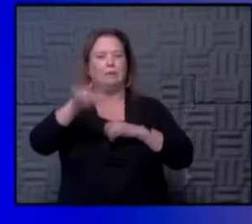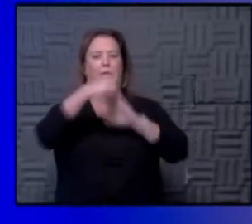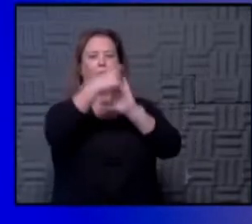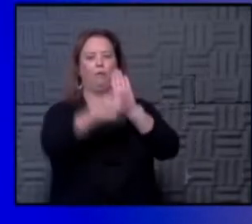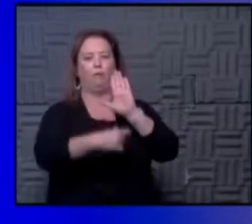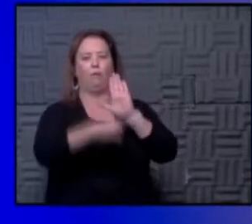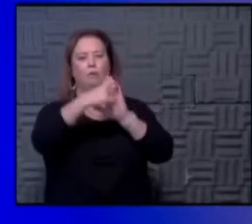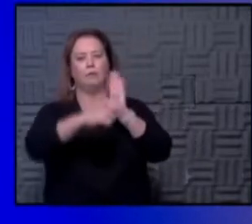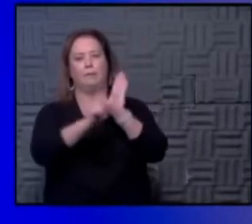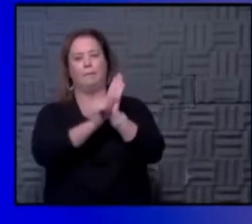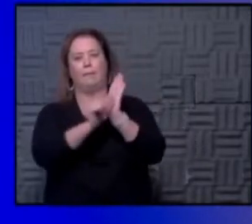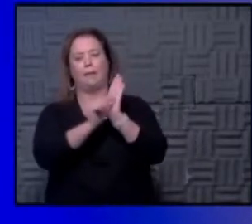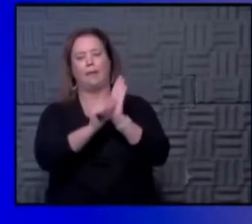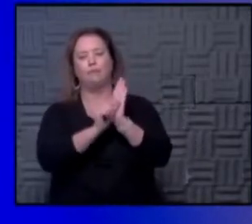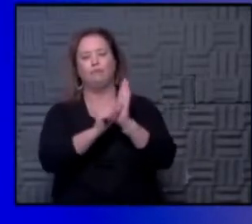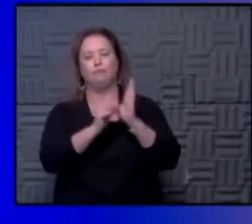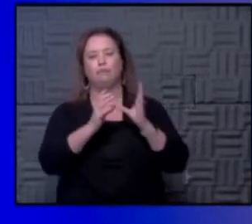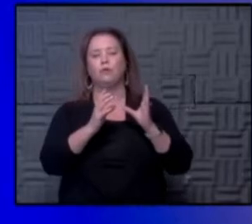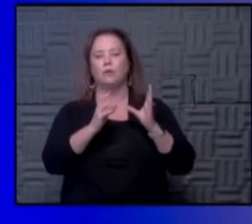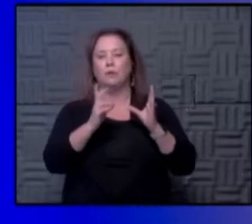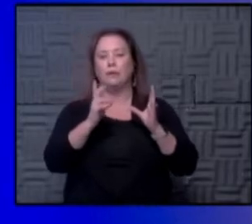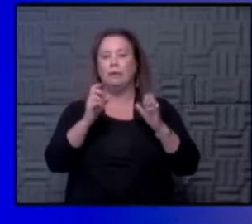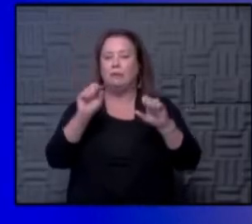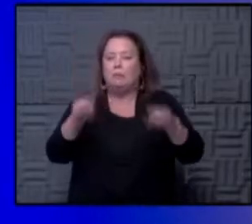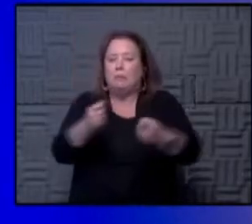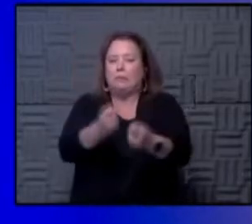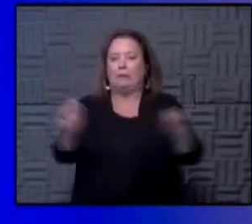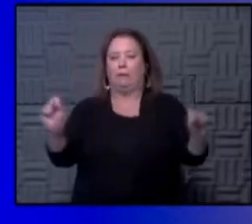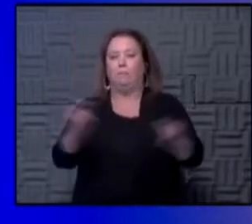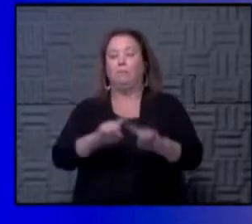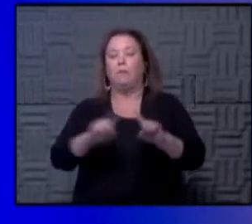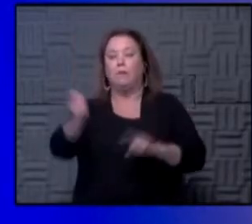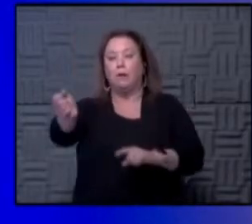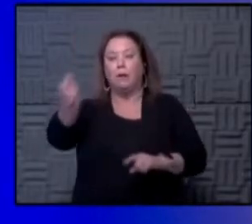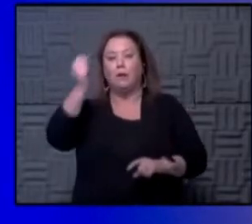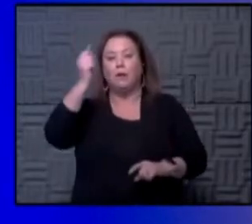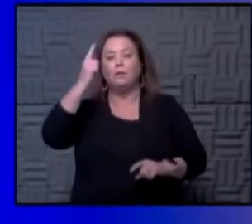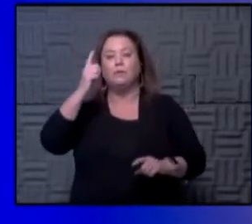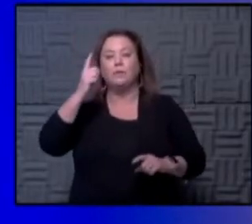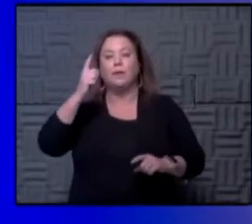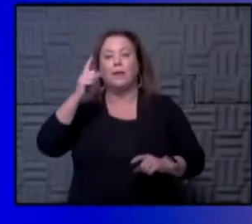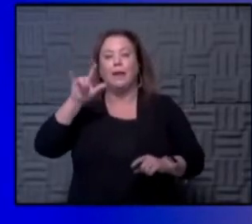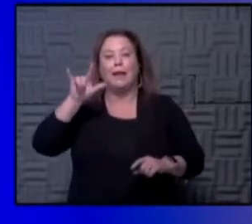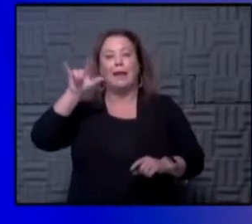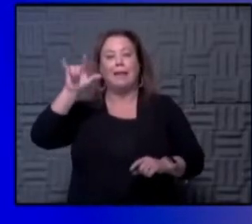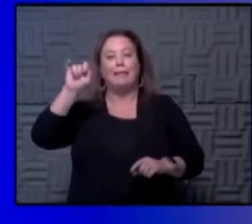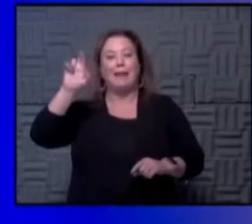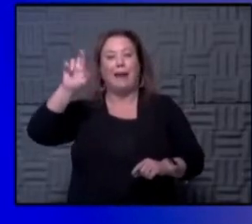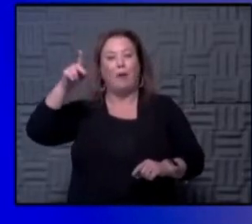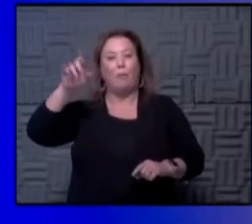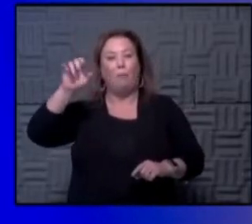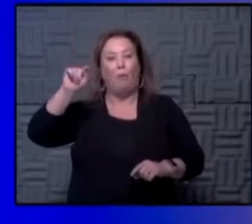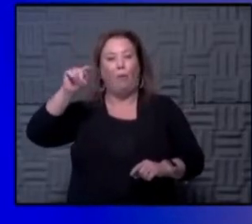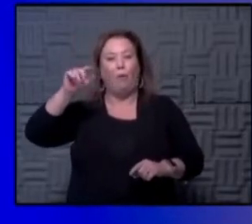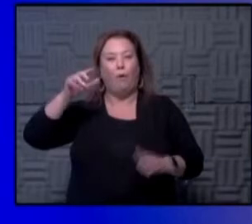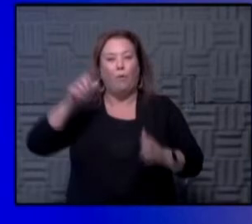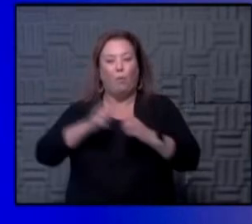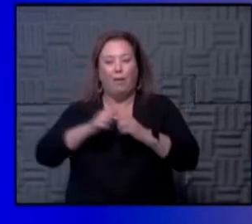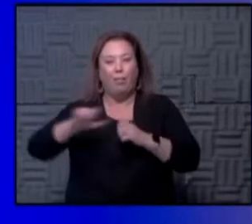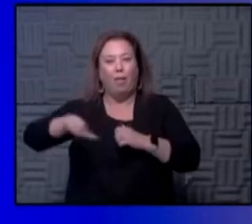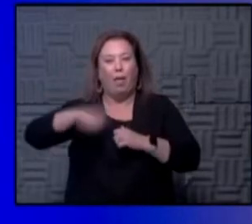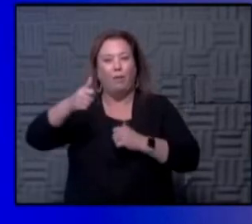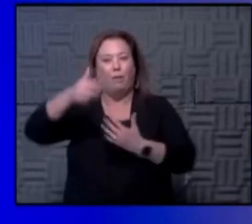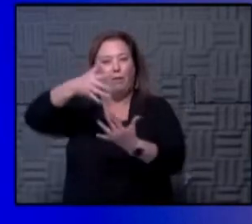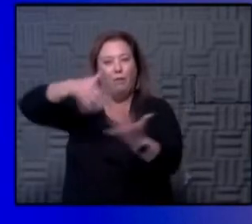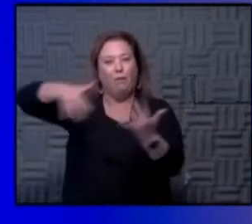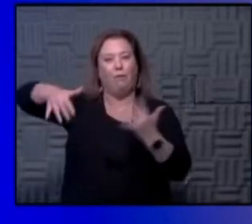articles and publications, that it could be pretty safe, but you are also in the airport with other people. You are